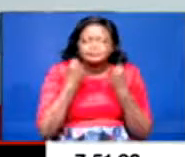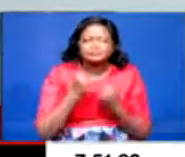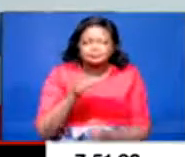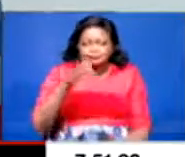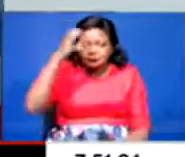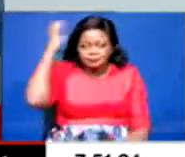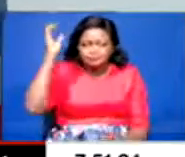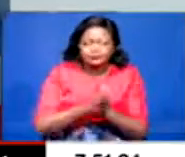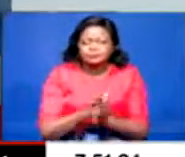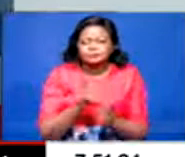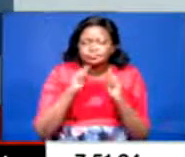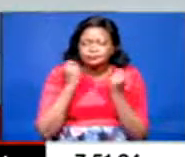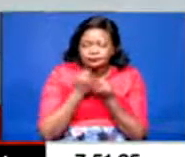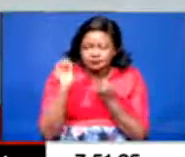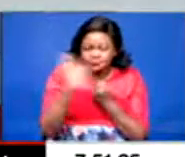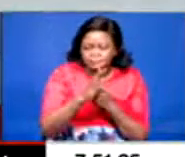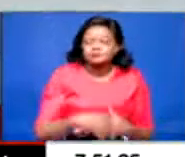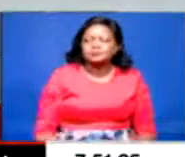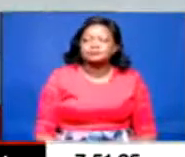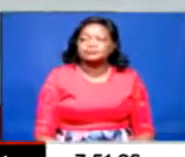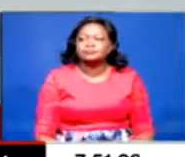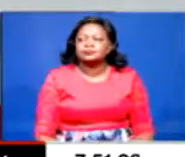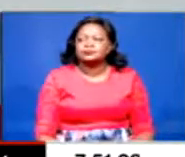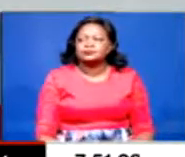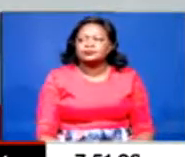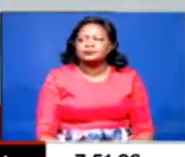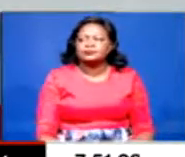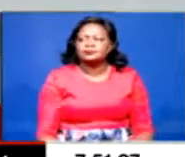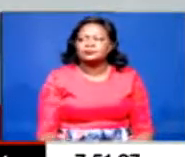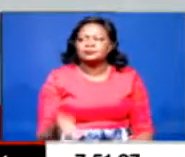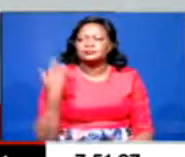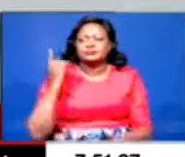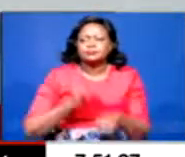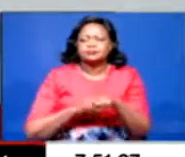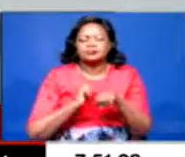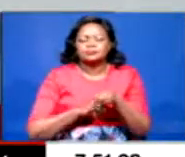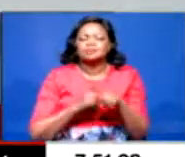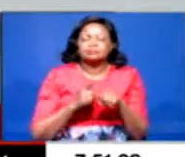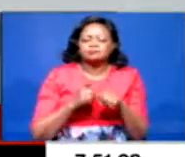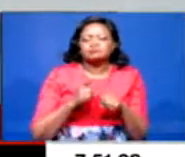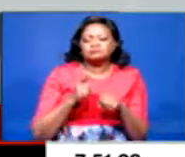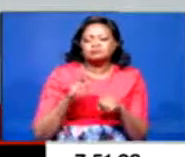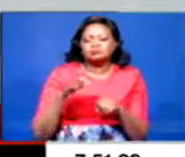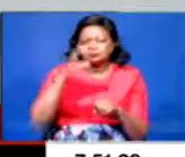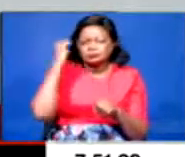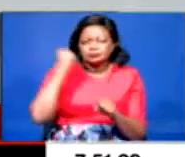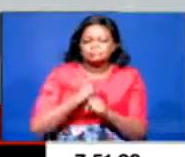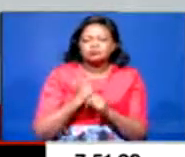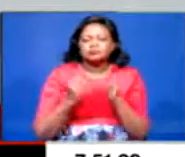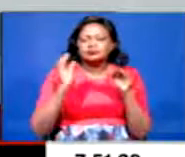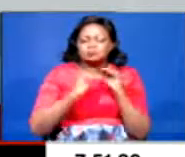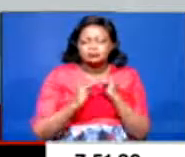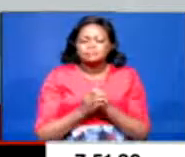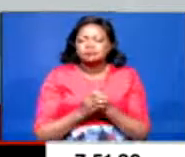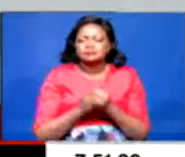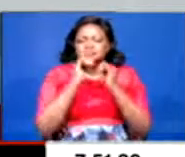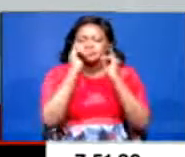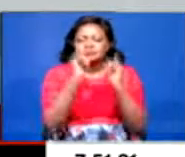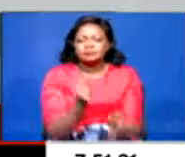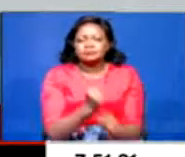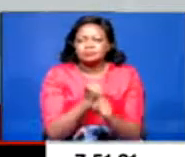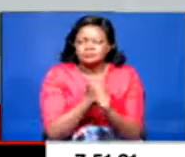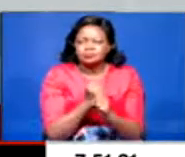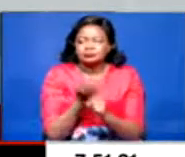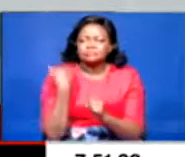team currently? You know, the last time when Chebukati was doing this election, he was a newbie at the job. Remember, we bundled out the Isaac Hassan